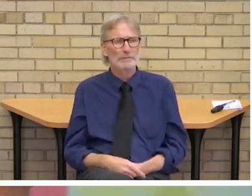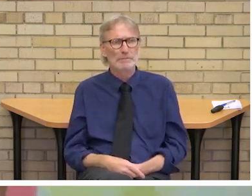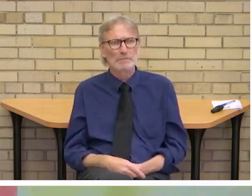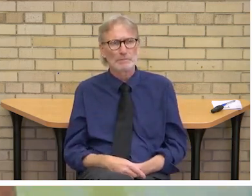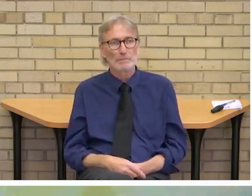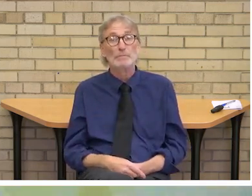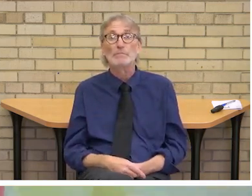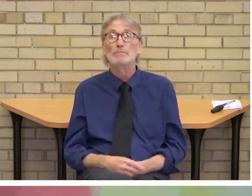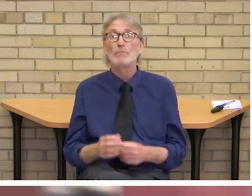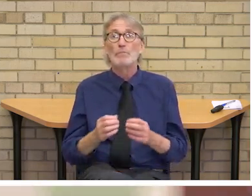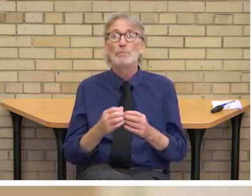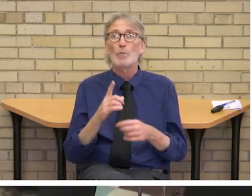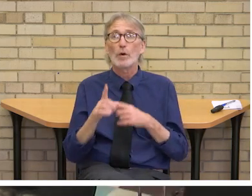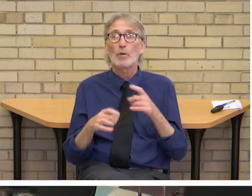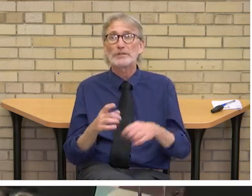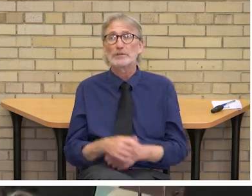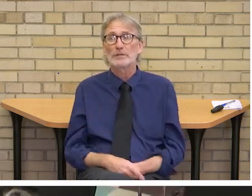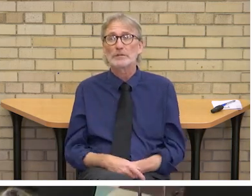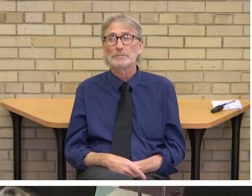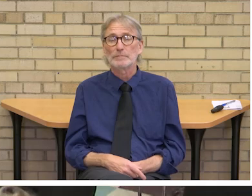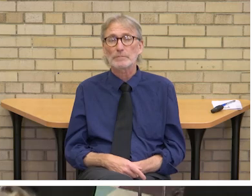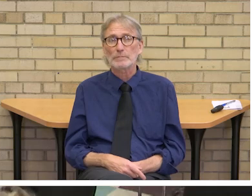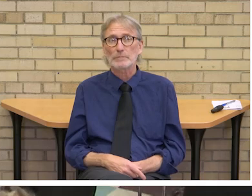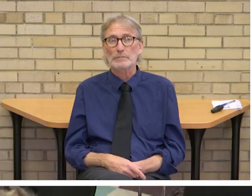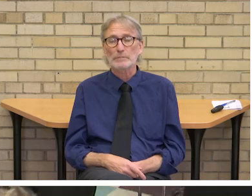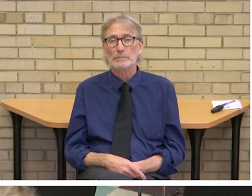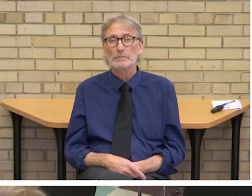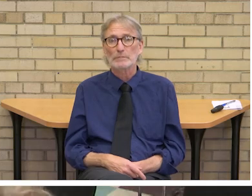Any more questions in the room?